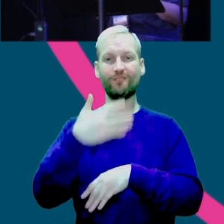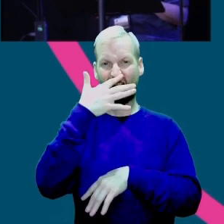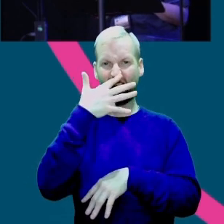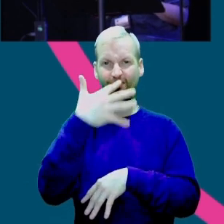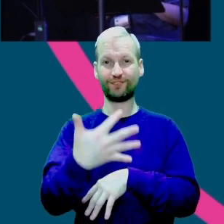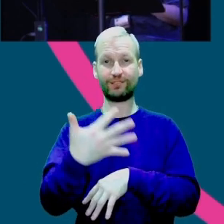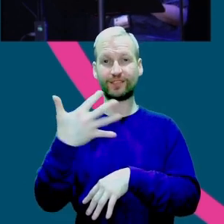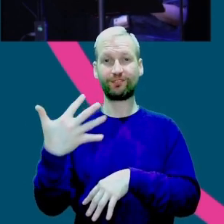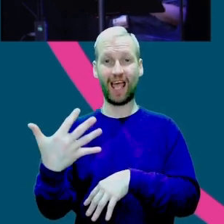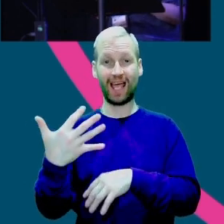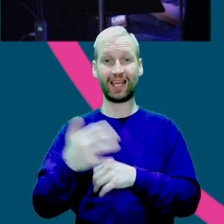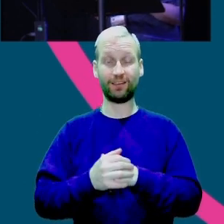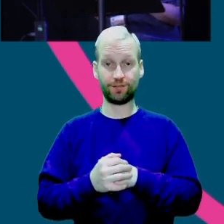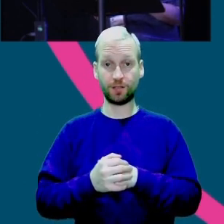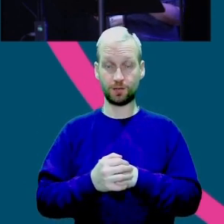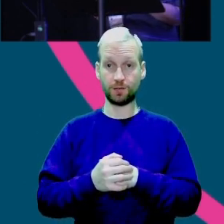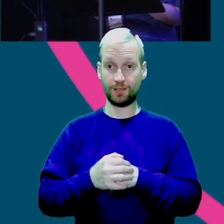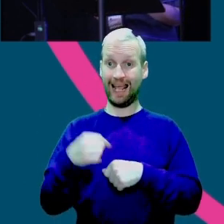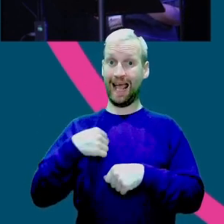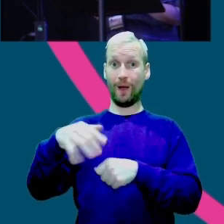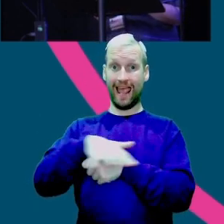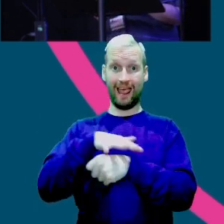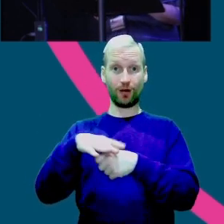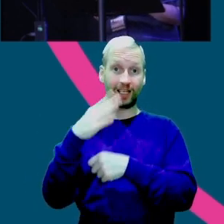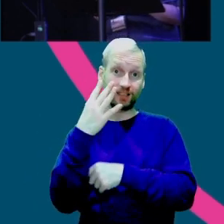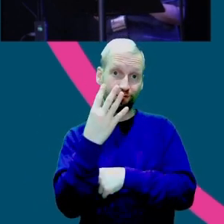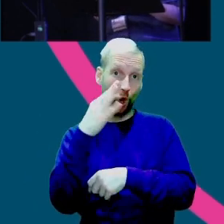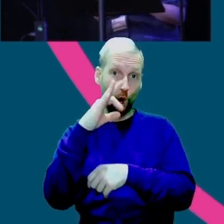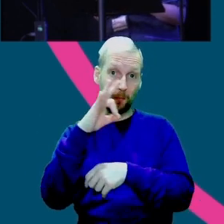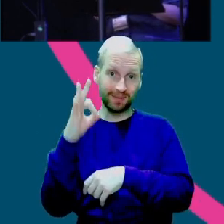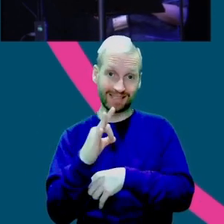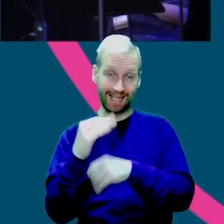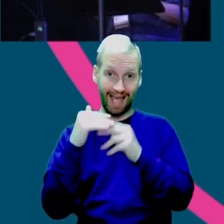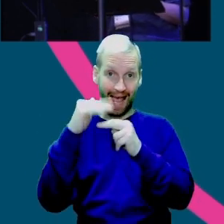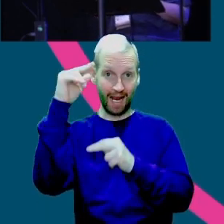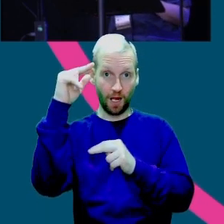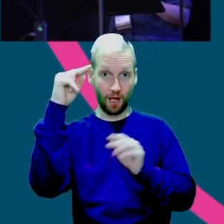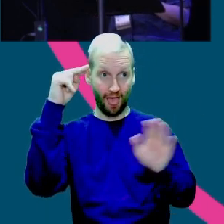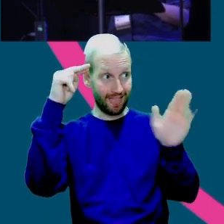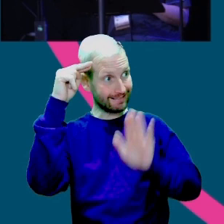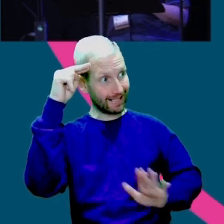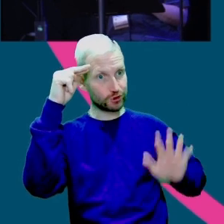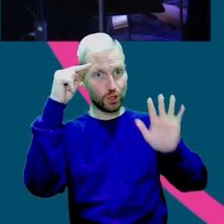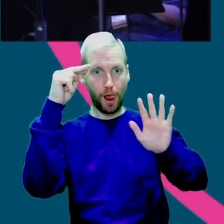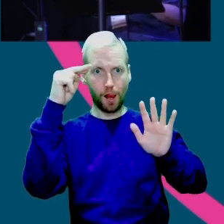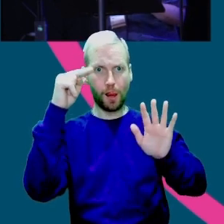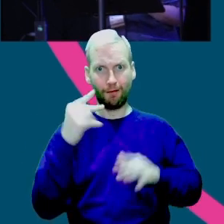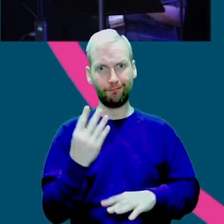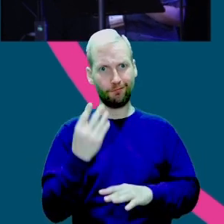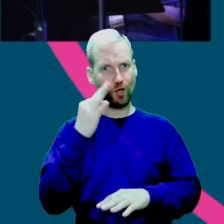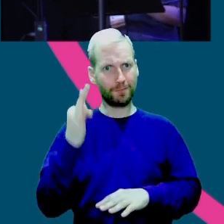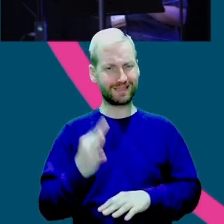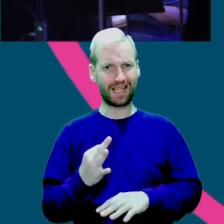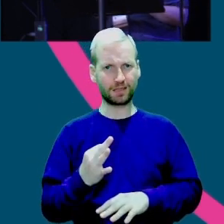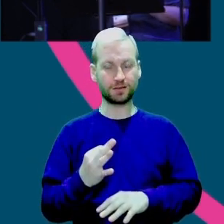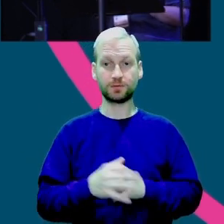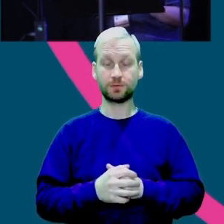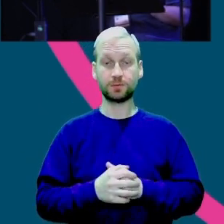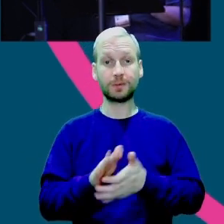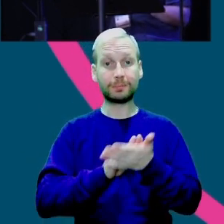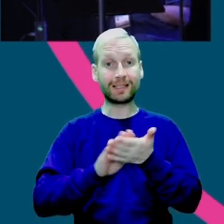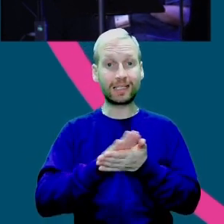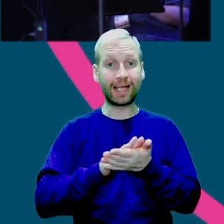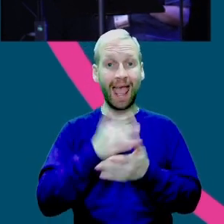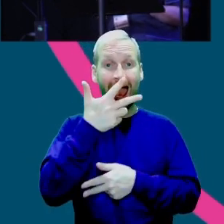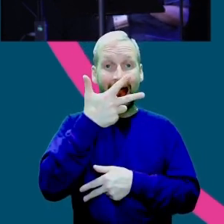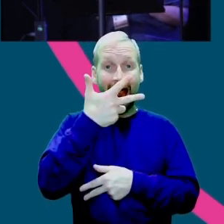This is 4% higher in our area than the national average. If we just consider the 80% of people who live